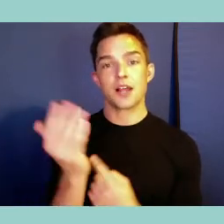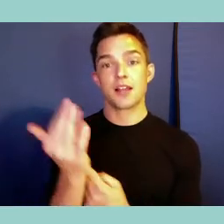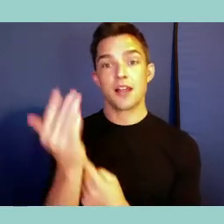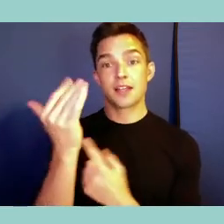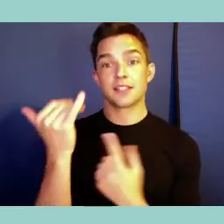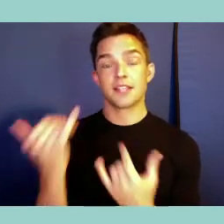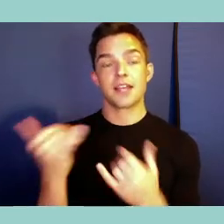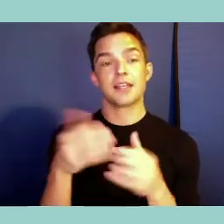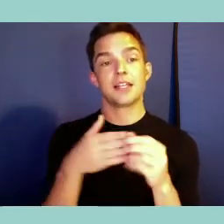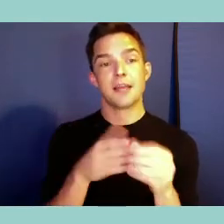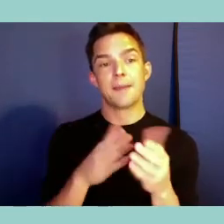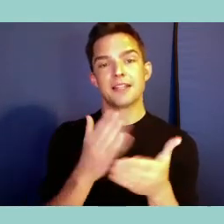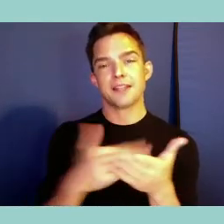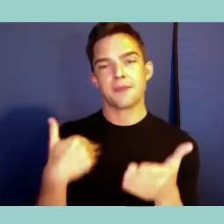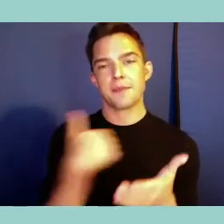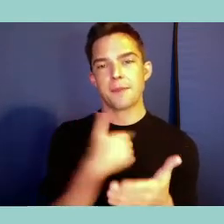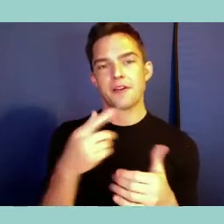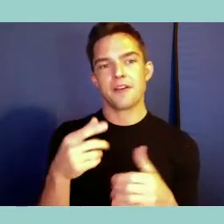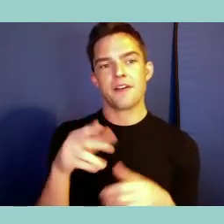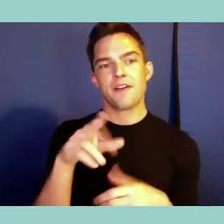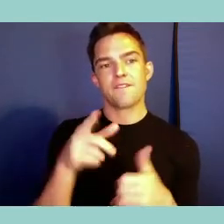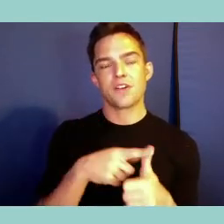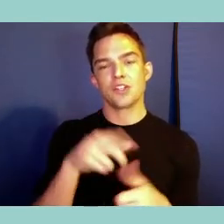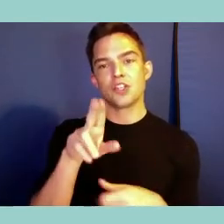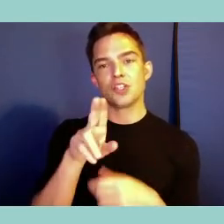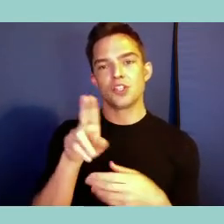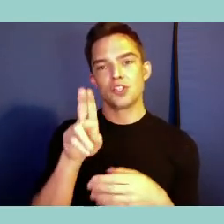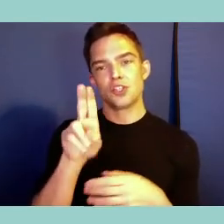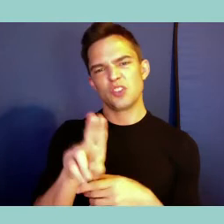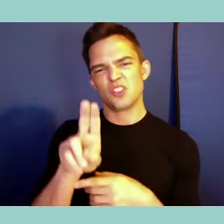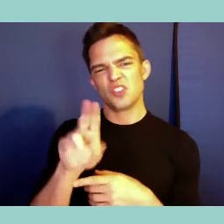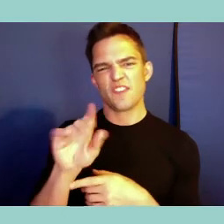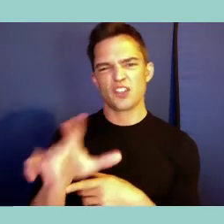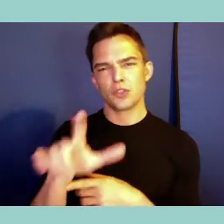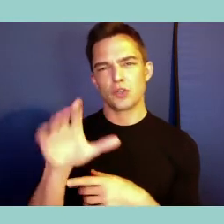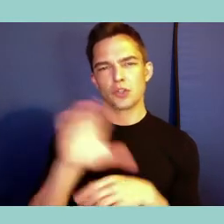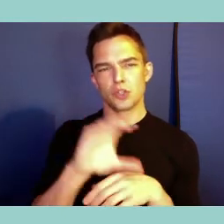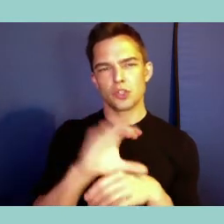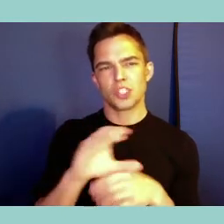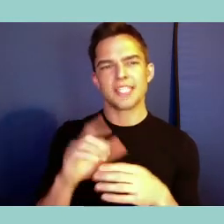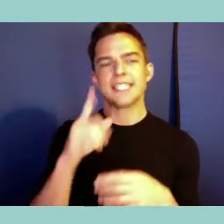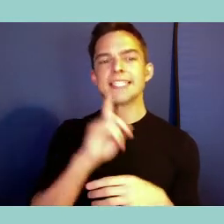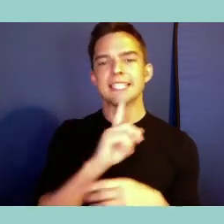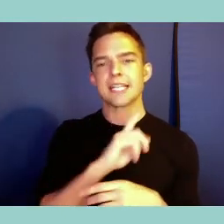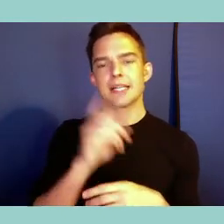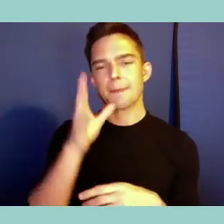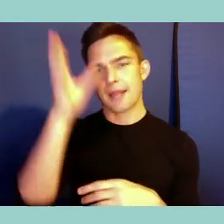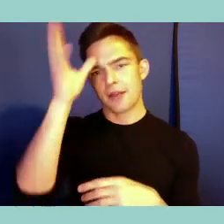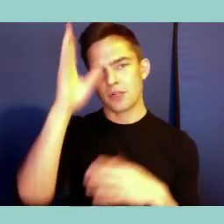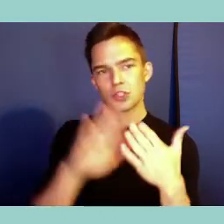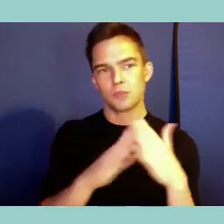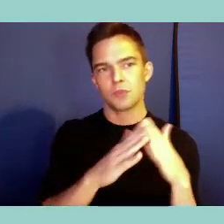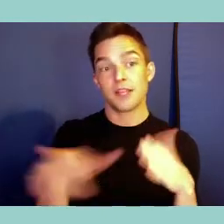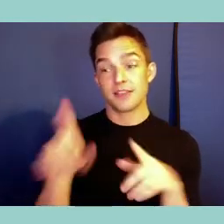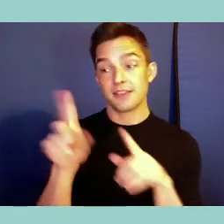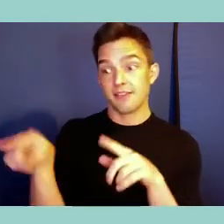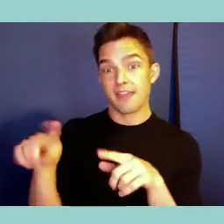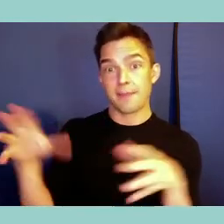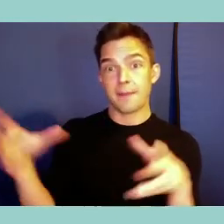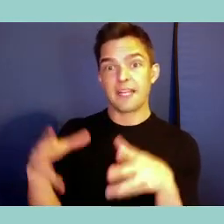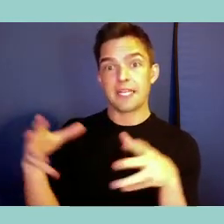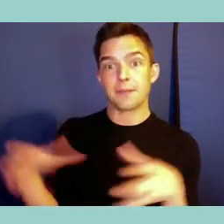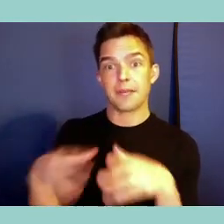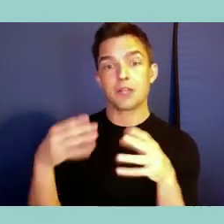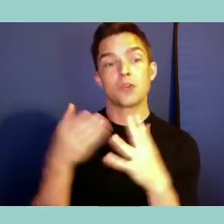Our chalice lighting today is led by some of the members of First Universalist Church's Single Parents Community. These families have been